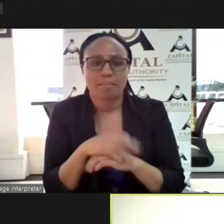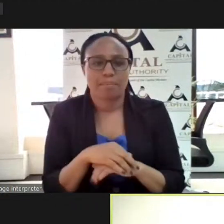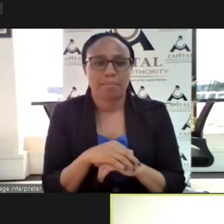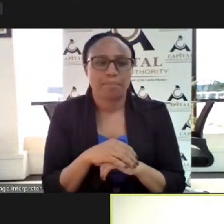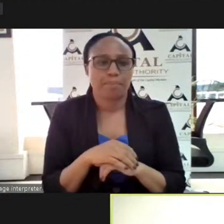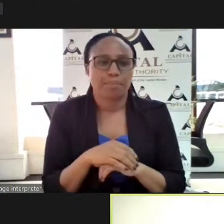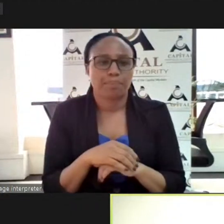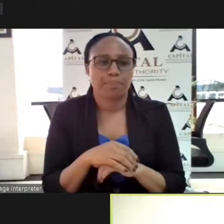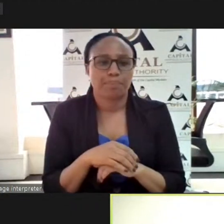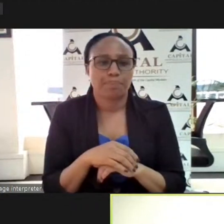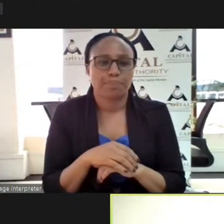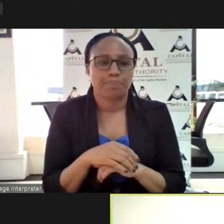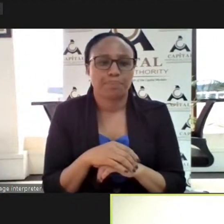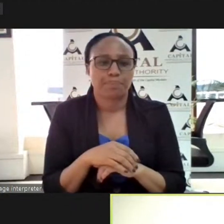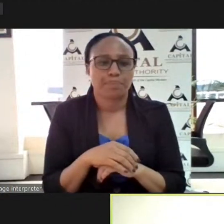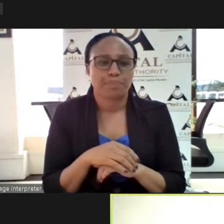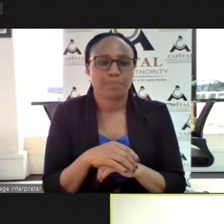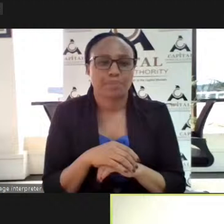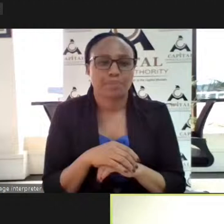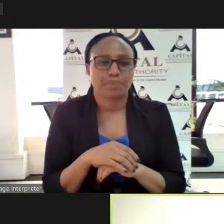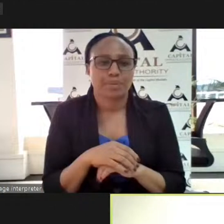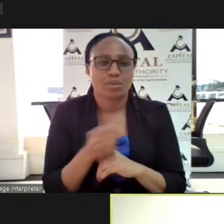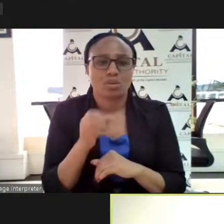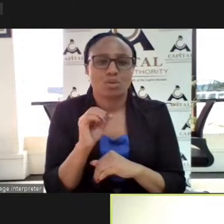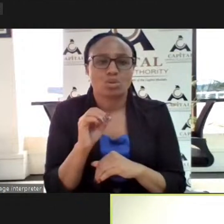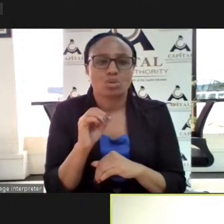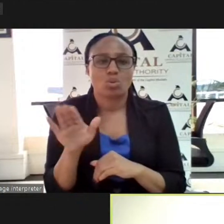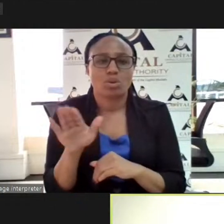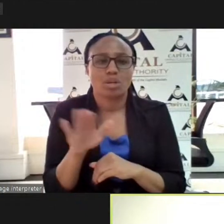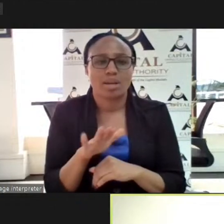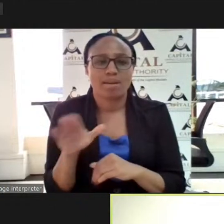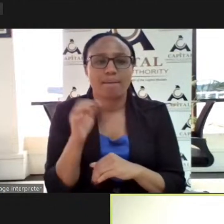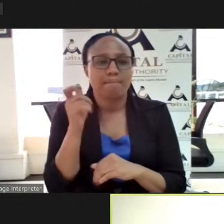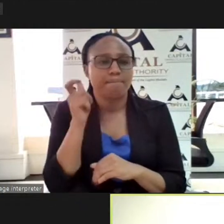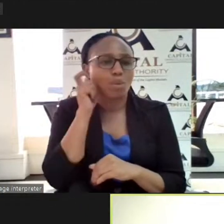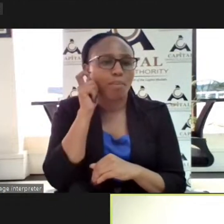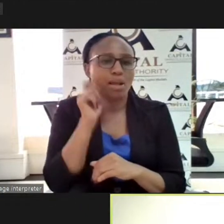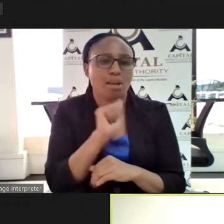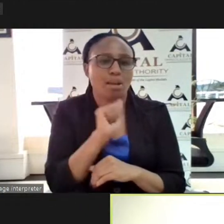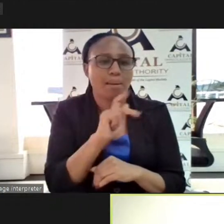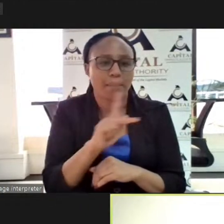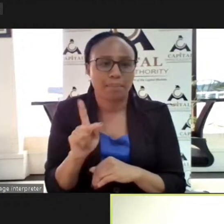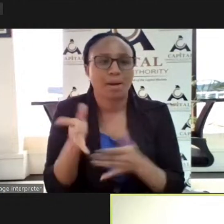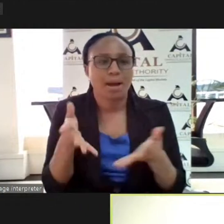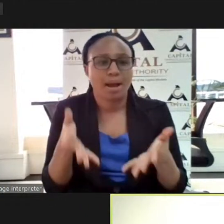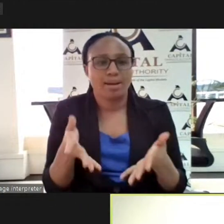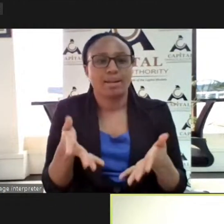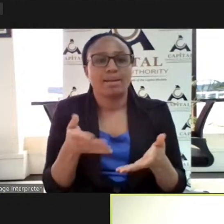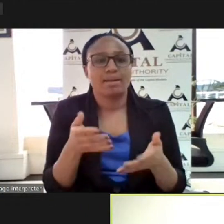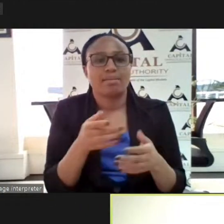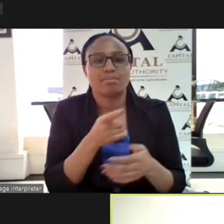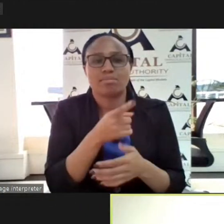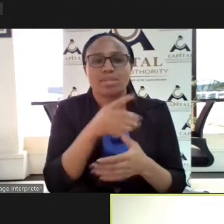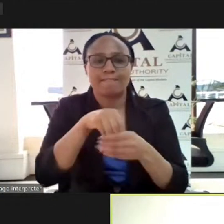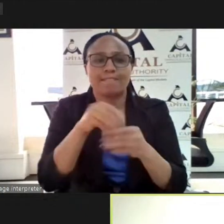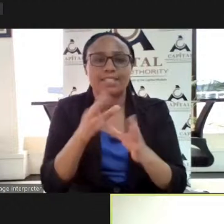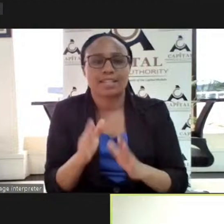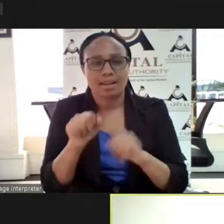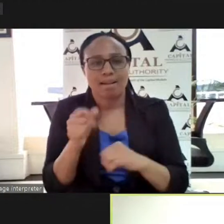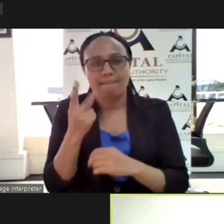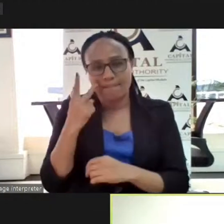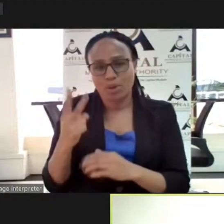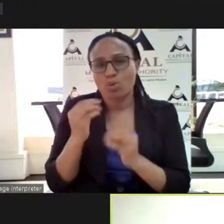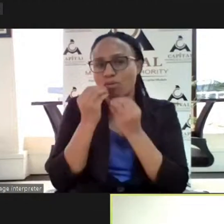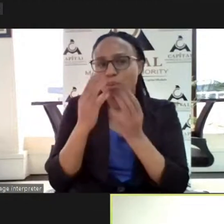So in terms of the mobile app, currently they are able to view their details and